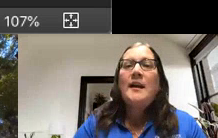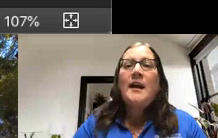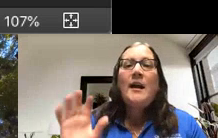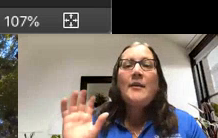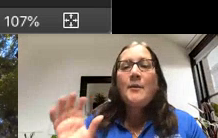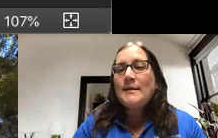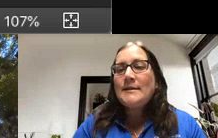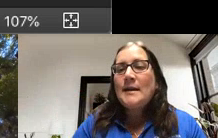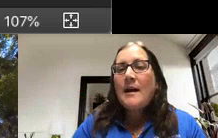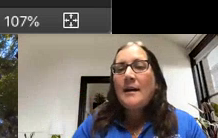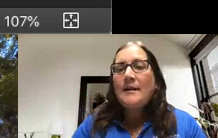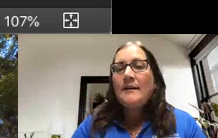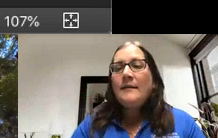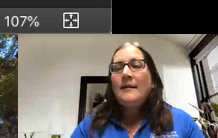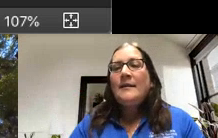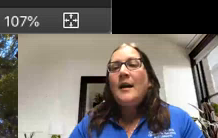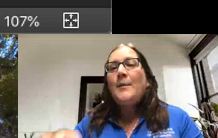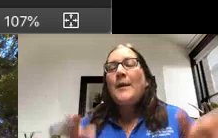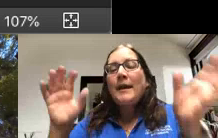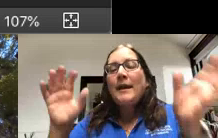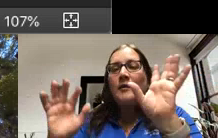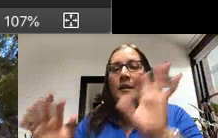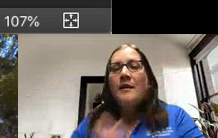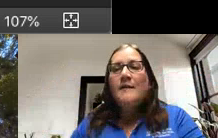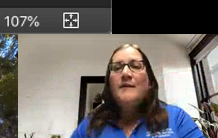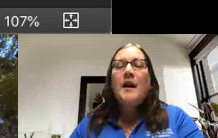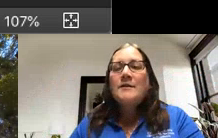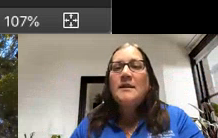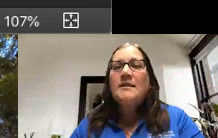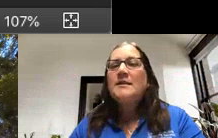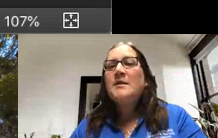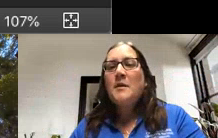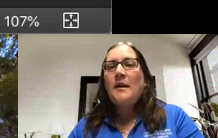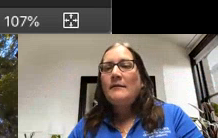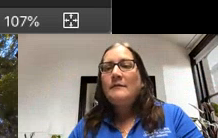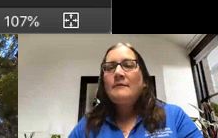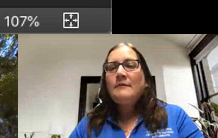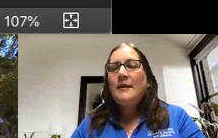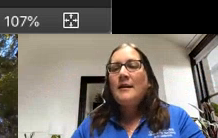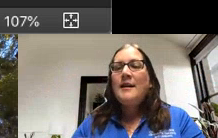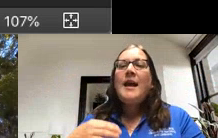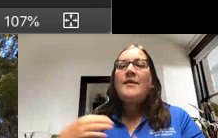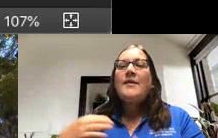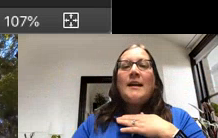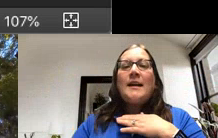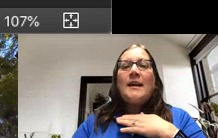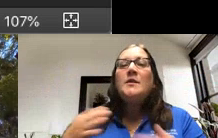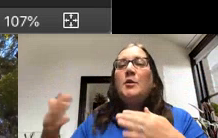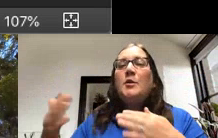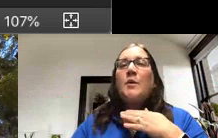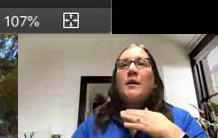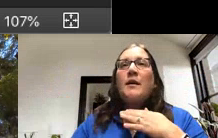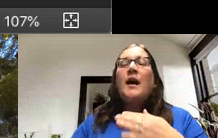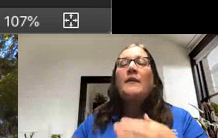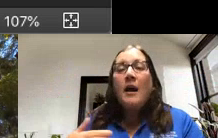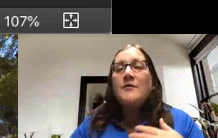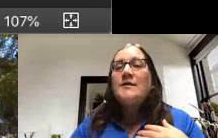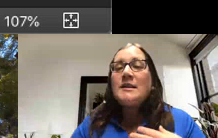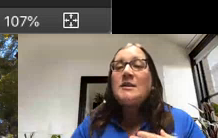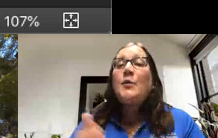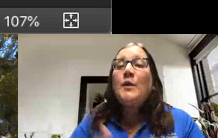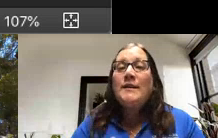should get on the right side a panel of the conversations going on, right? And that's where you